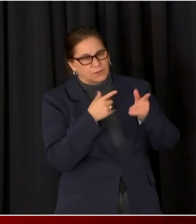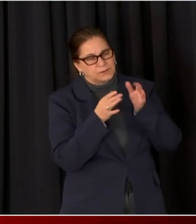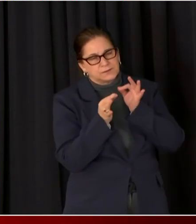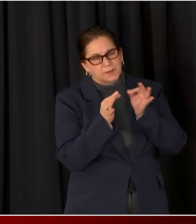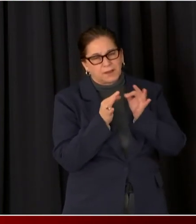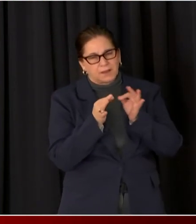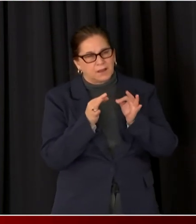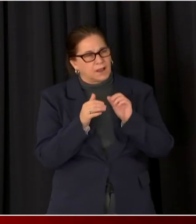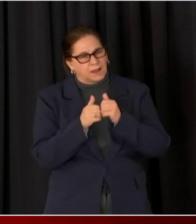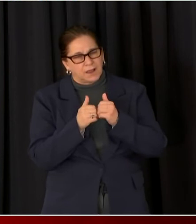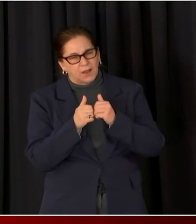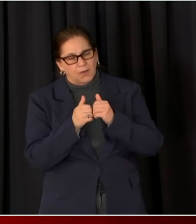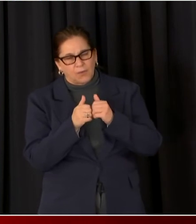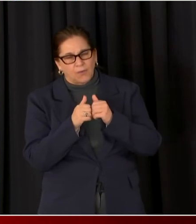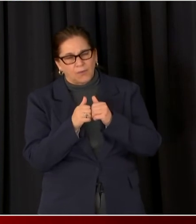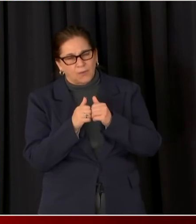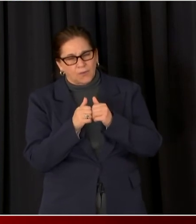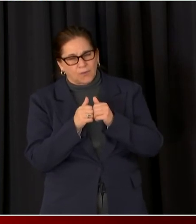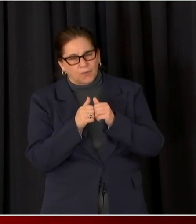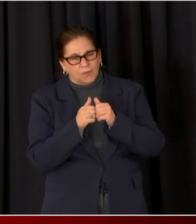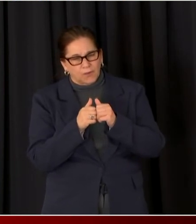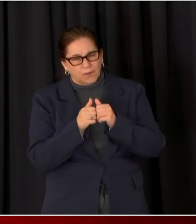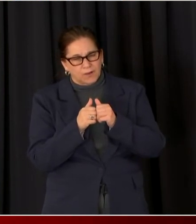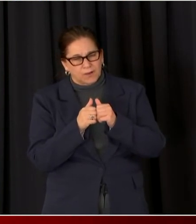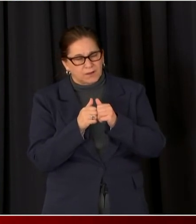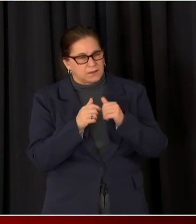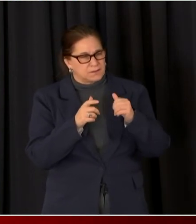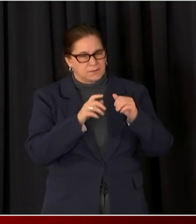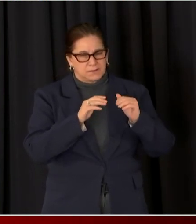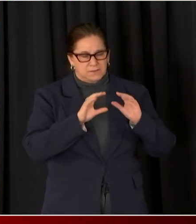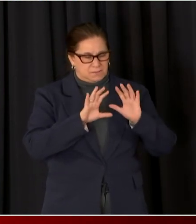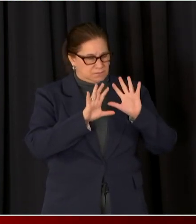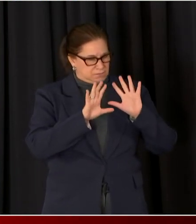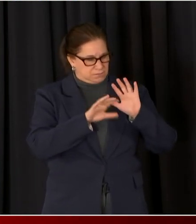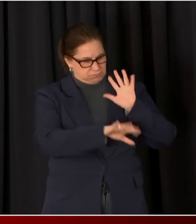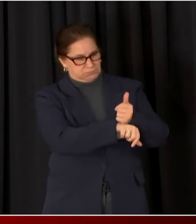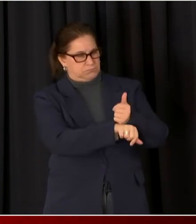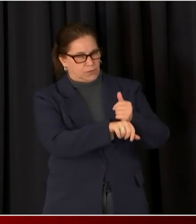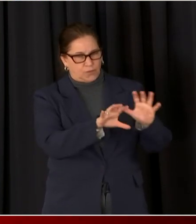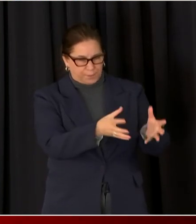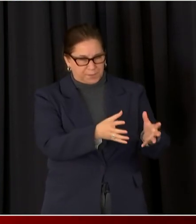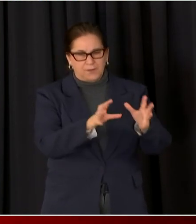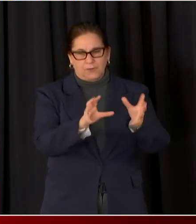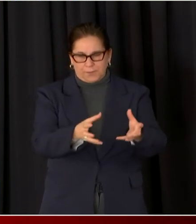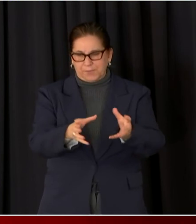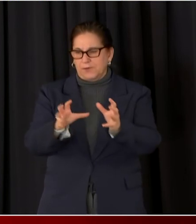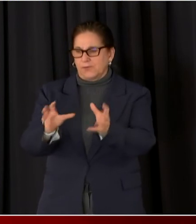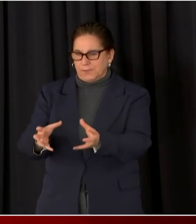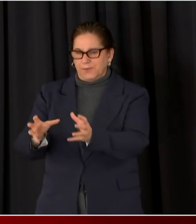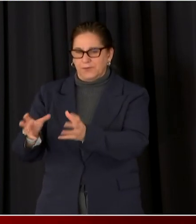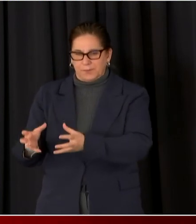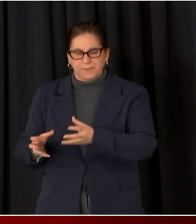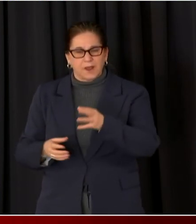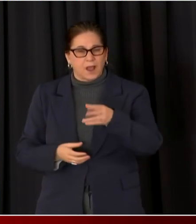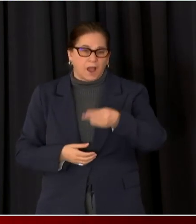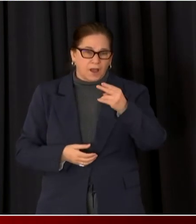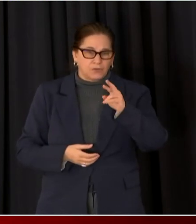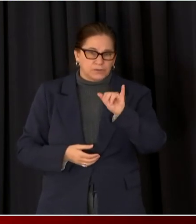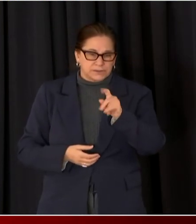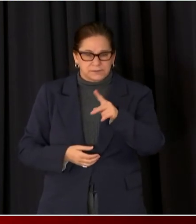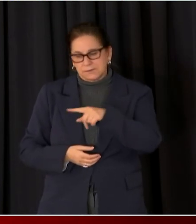of on the population? I know that Mayor Bowser sent a letter last week, but also that this concern was voiced back in October in